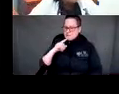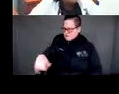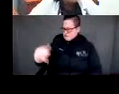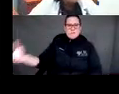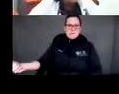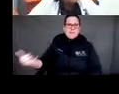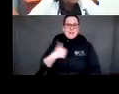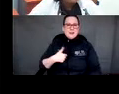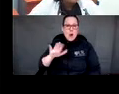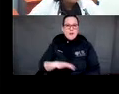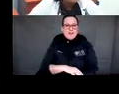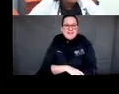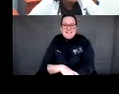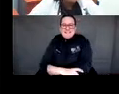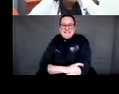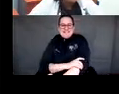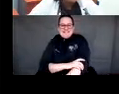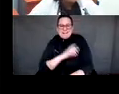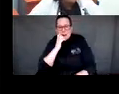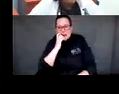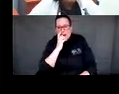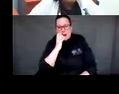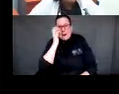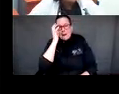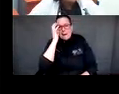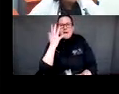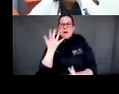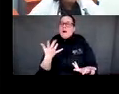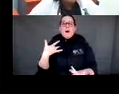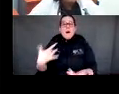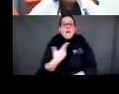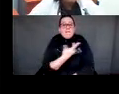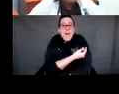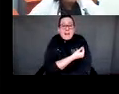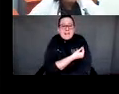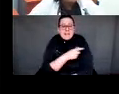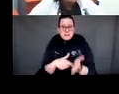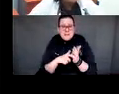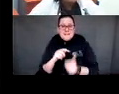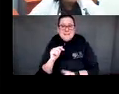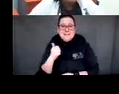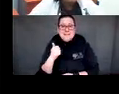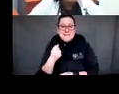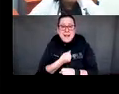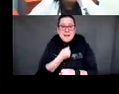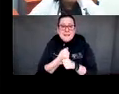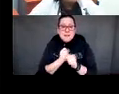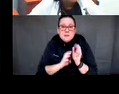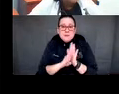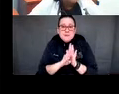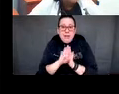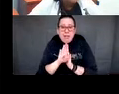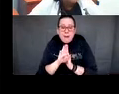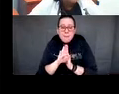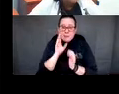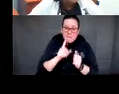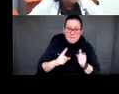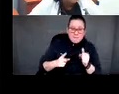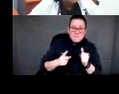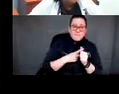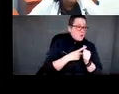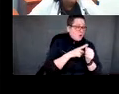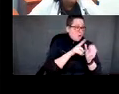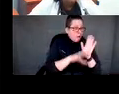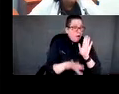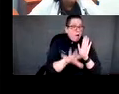The speed at which this is happening. Typically, a vaccine takes about 10 years from the time it is first